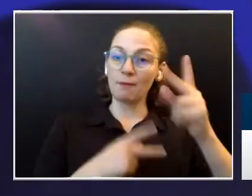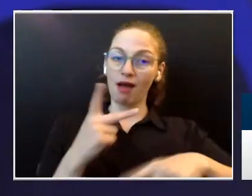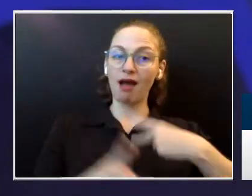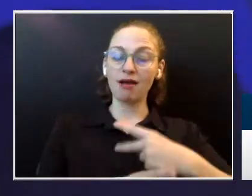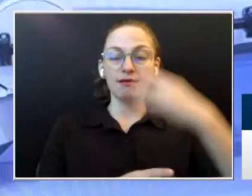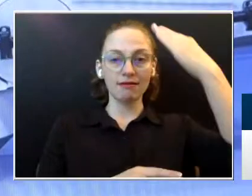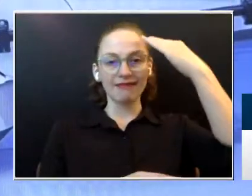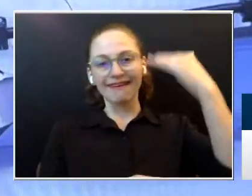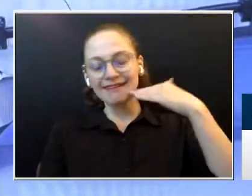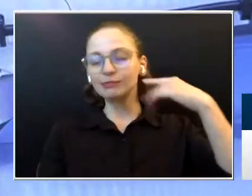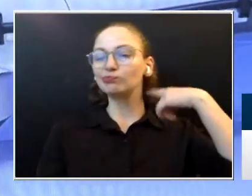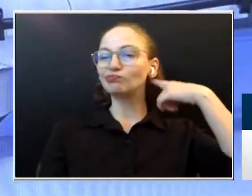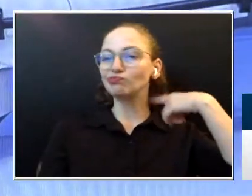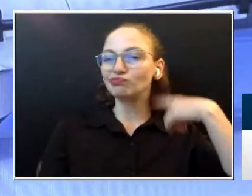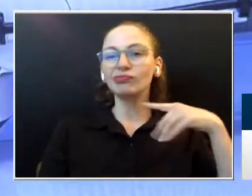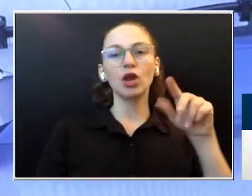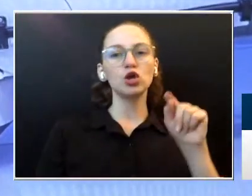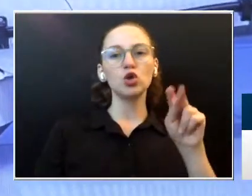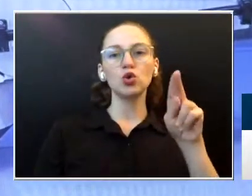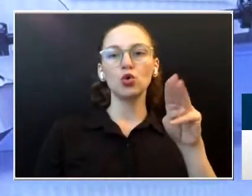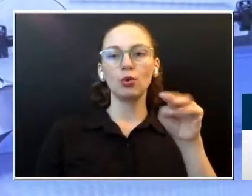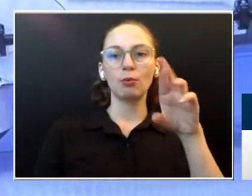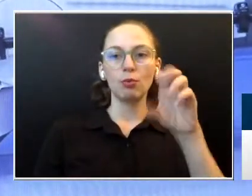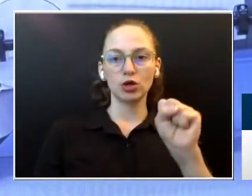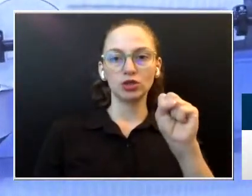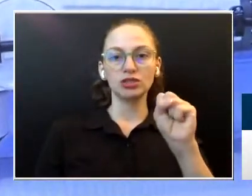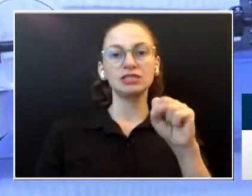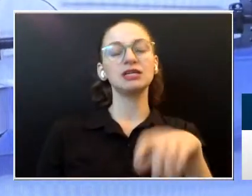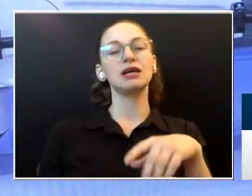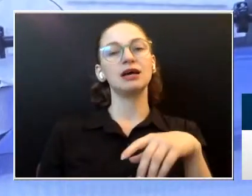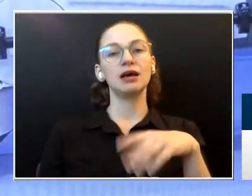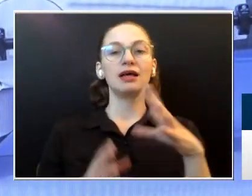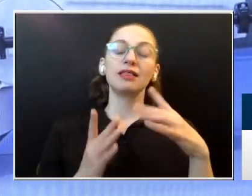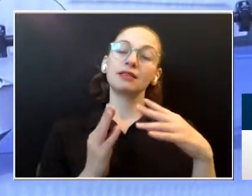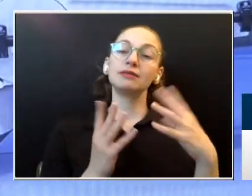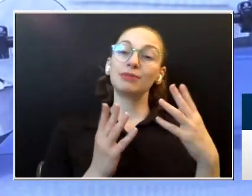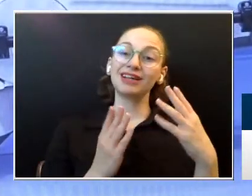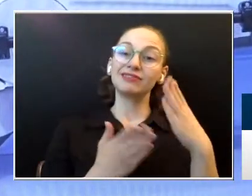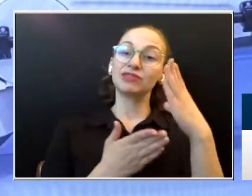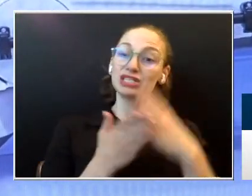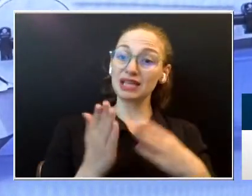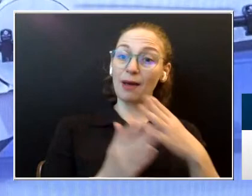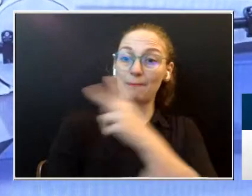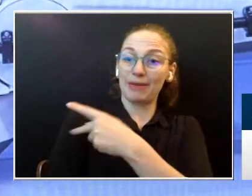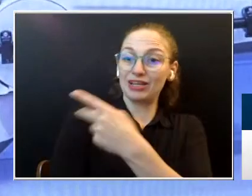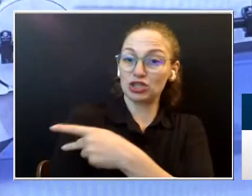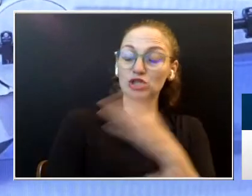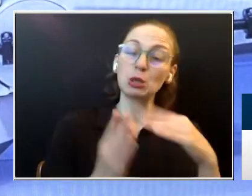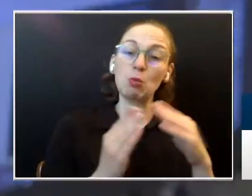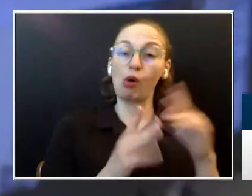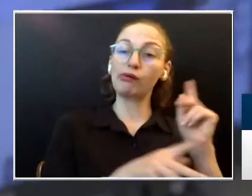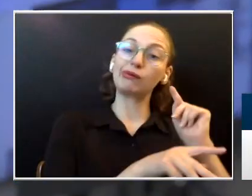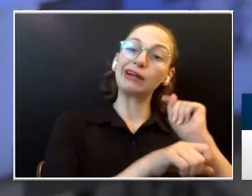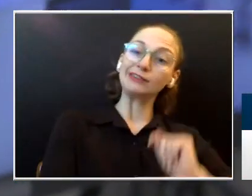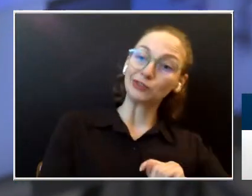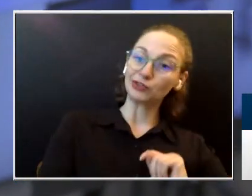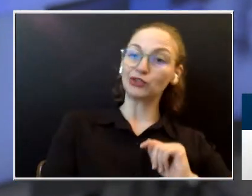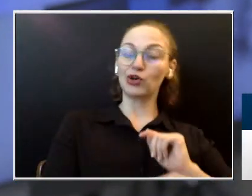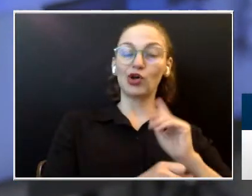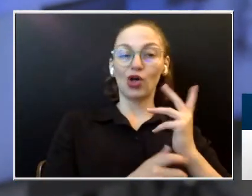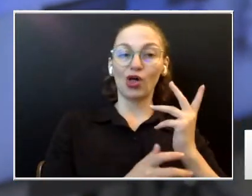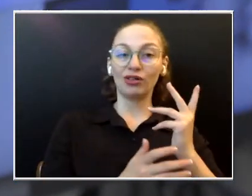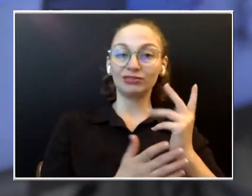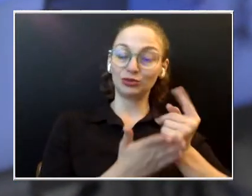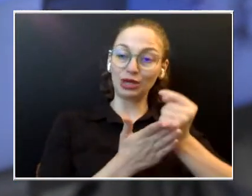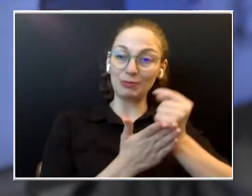traditional photon radiation, or the more traditional radiation, is still the standard of care. We're going to talk about what that means. We don't want to confuse the audience too much.